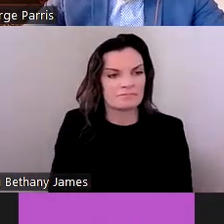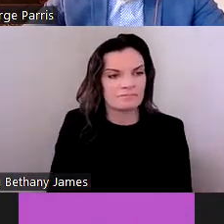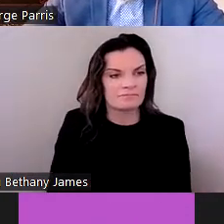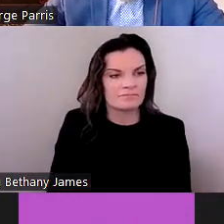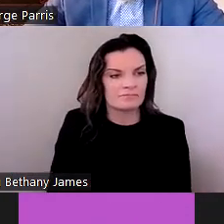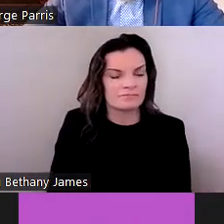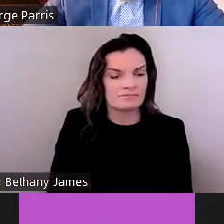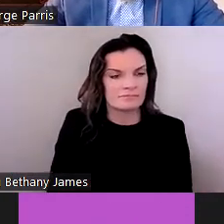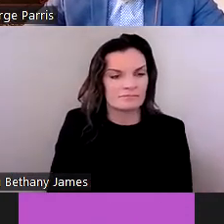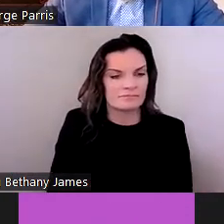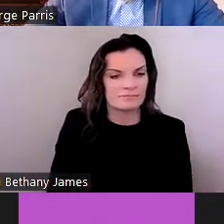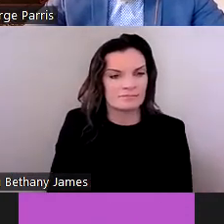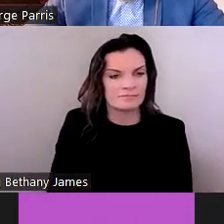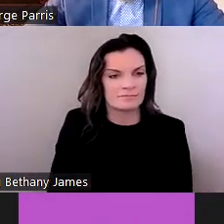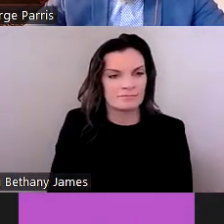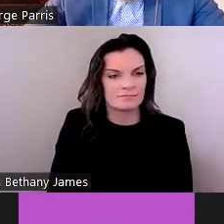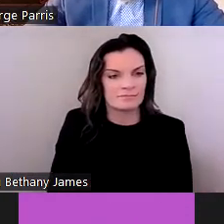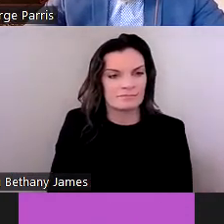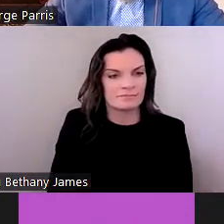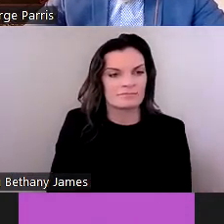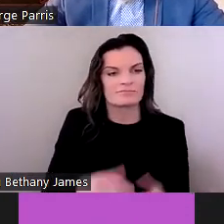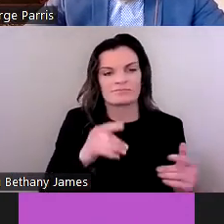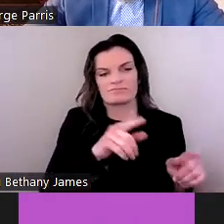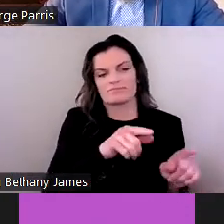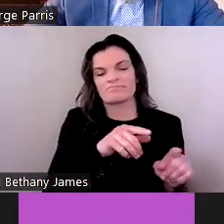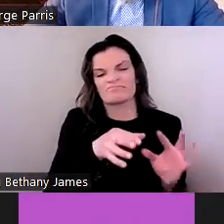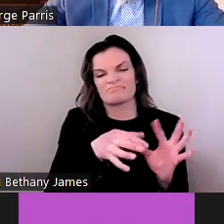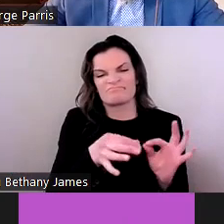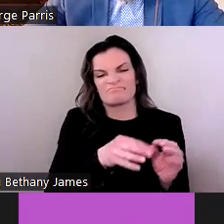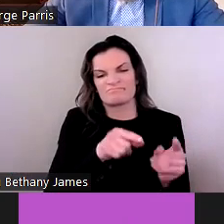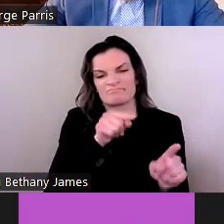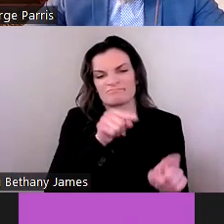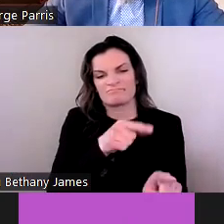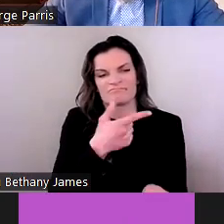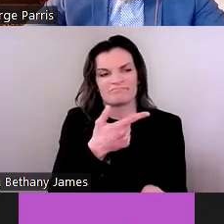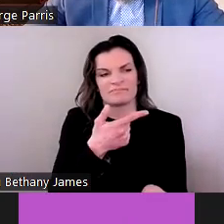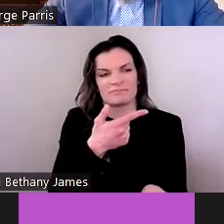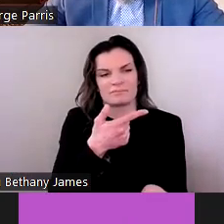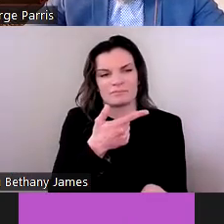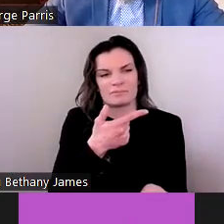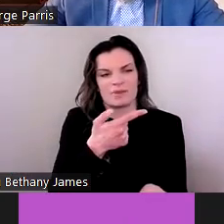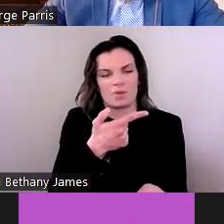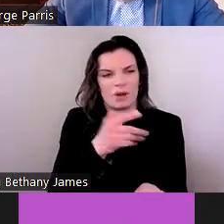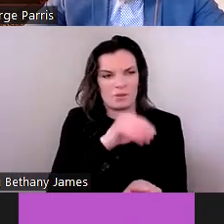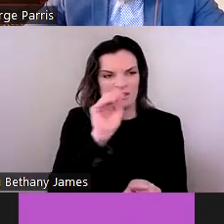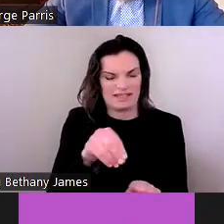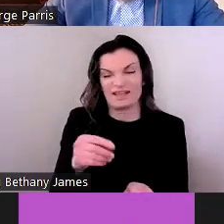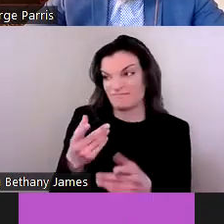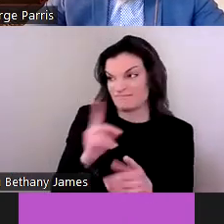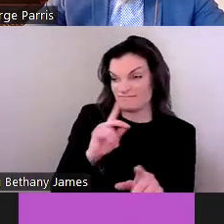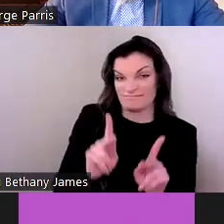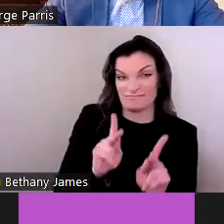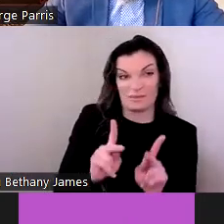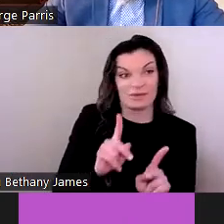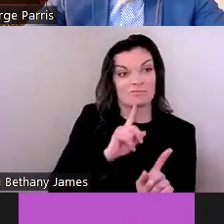the workplace obviously is toxic. Again, not good mental health. Have experienced harm to mental health at